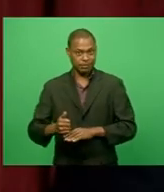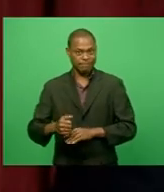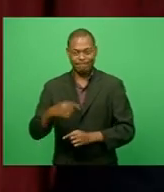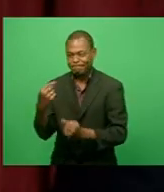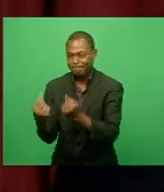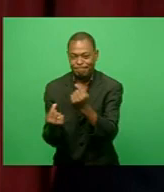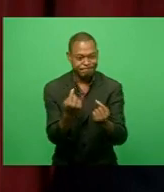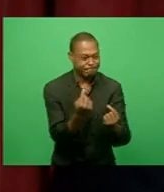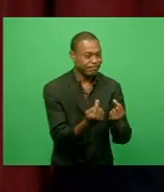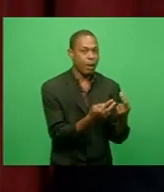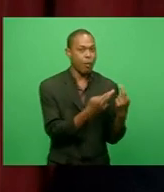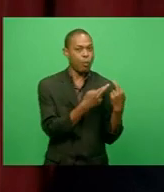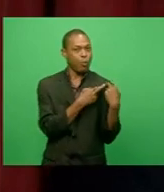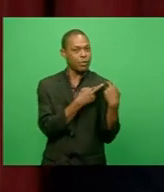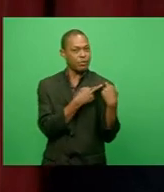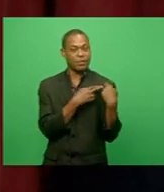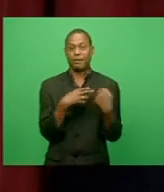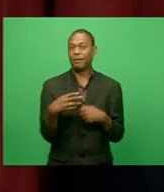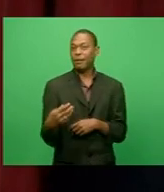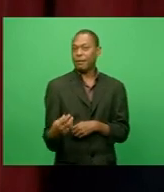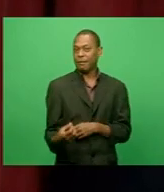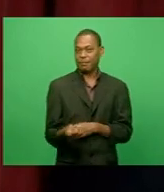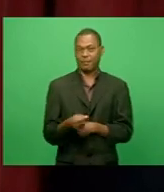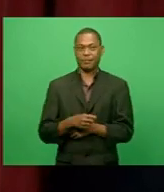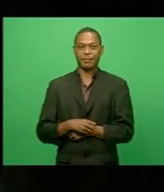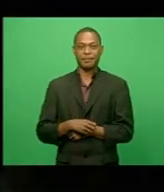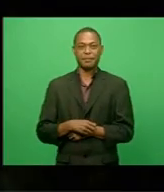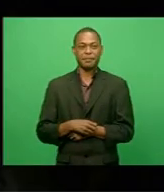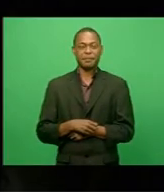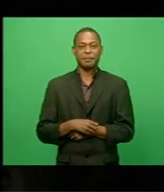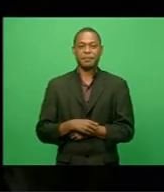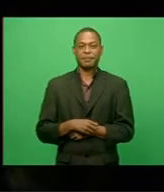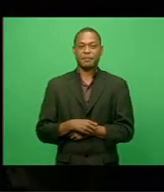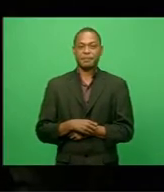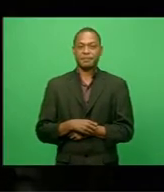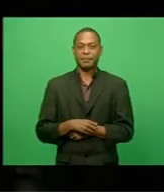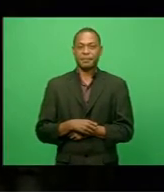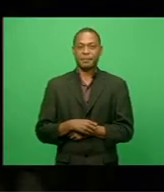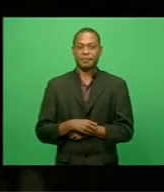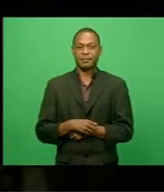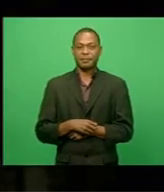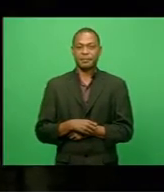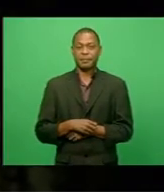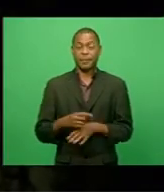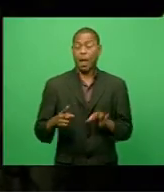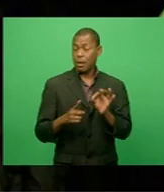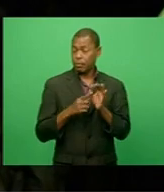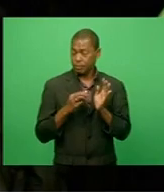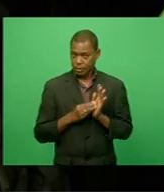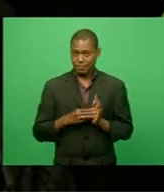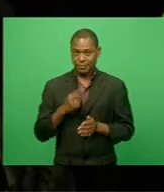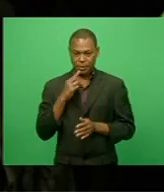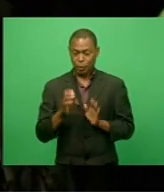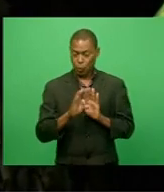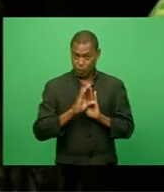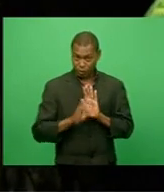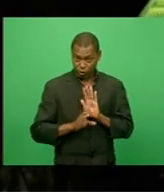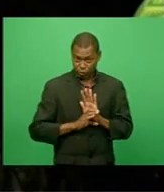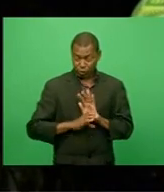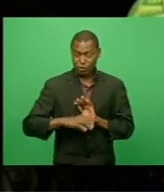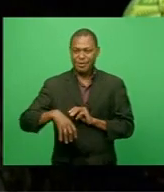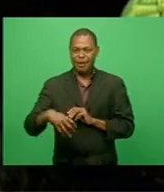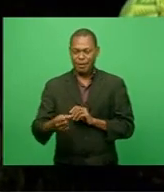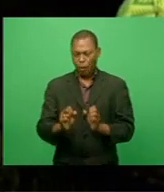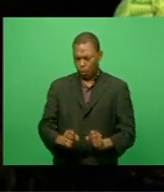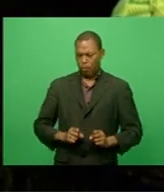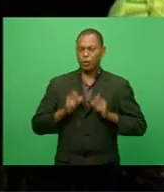has the responsibility to make that principle real. Bainimarama says the Fijian Constitution enshrines equality of opportunity